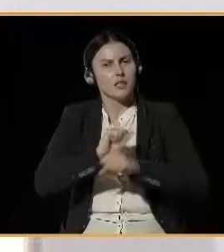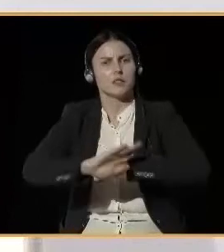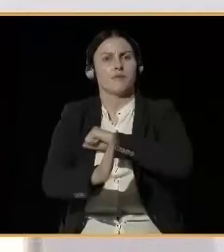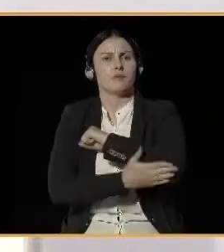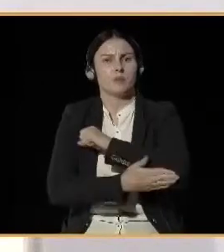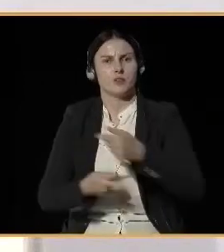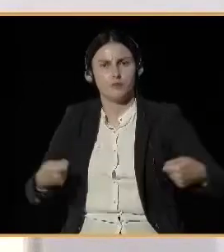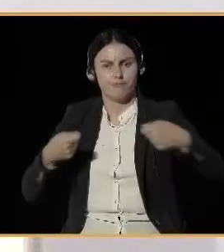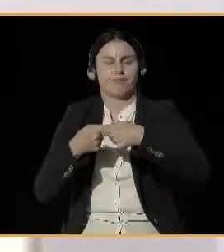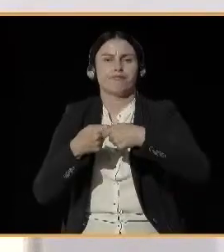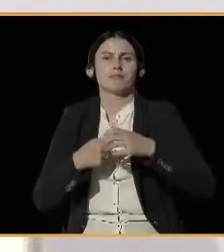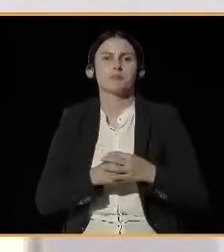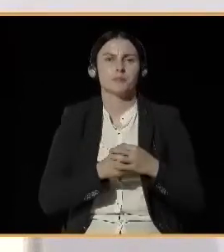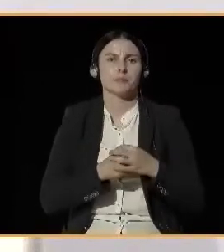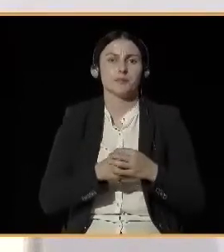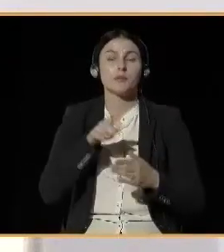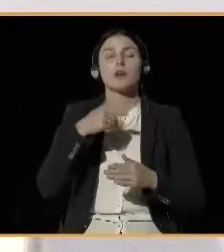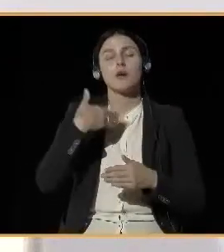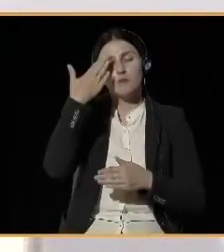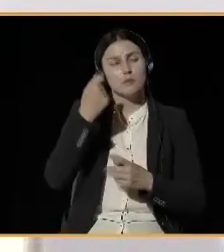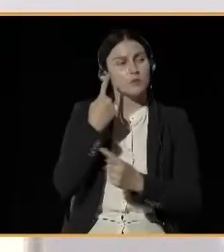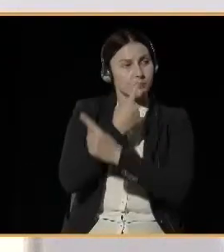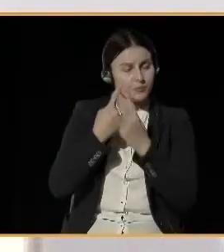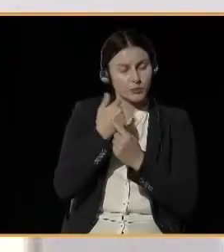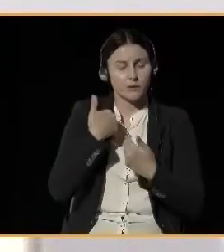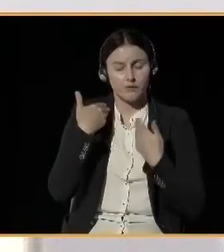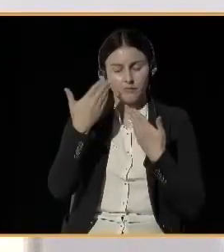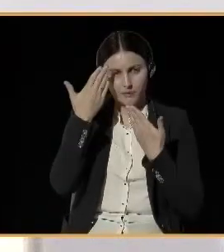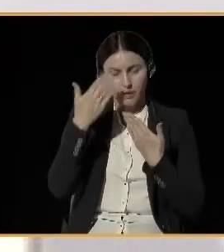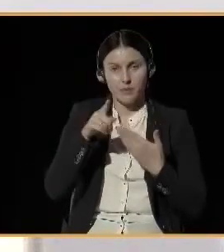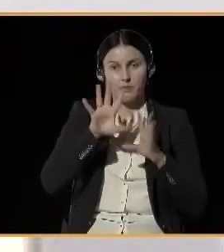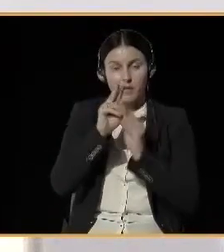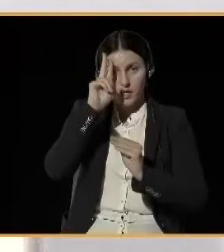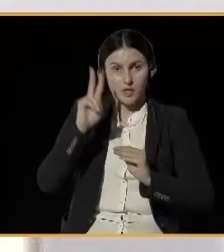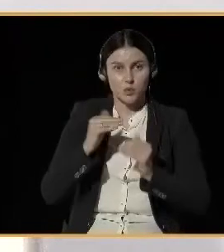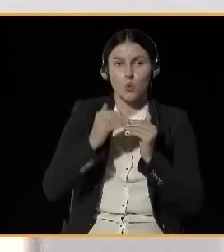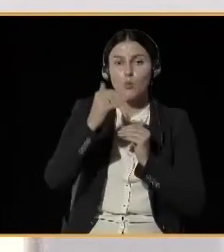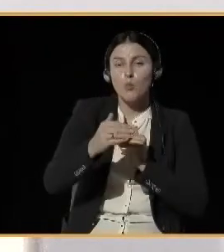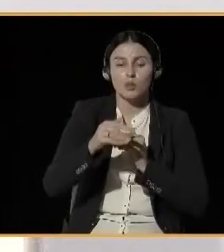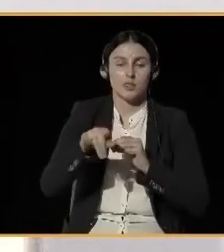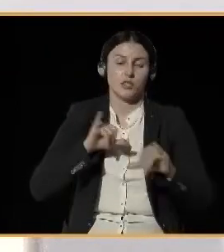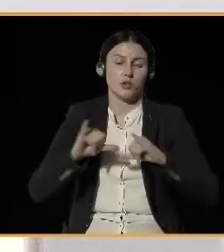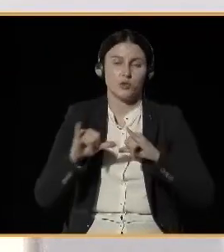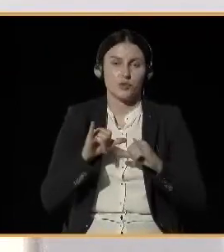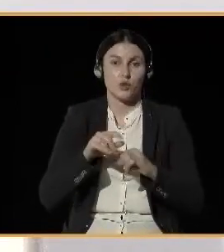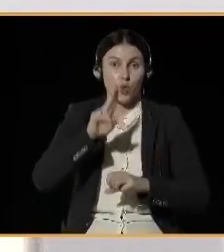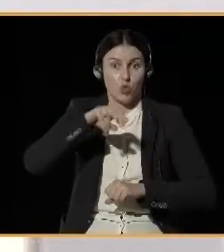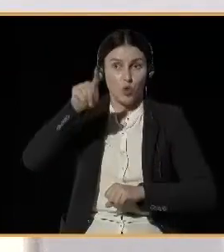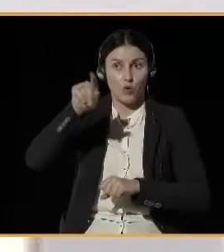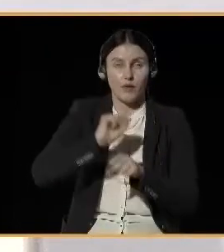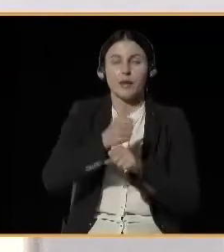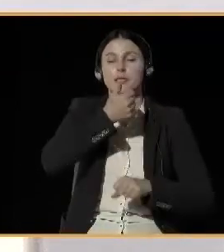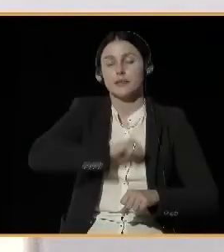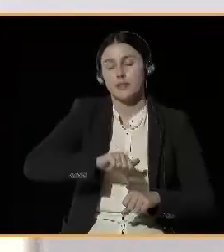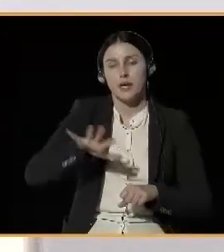actually obtain the effect they might have with the support. As far as I'm concerned,